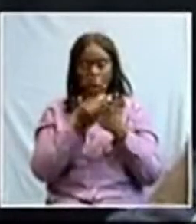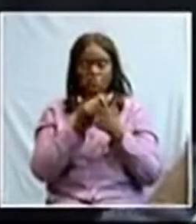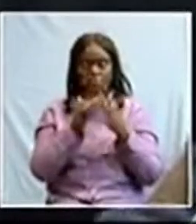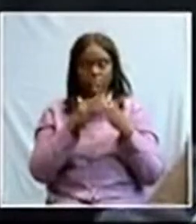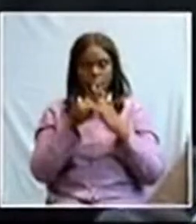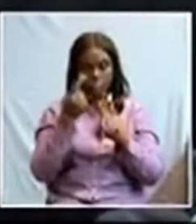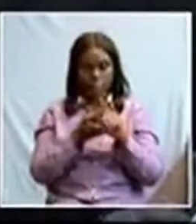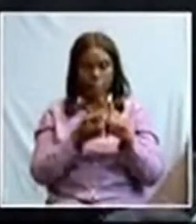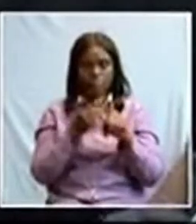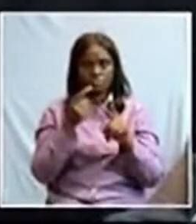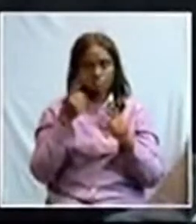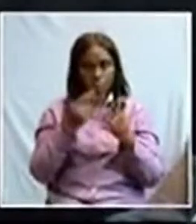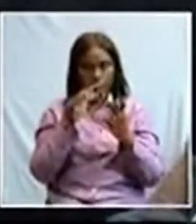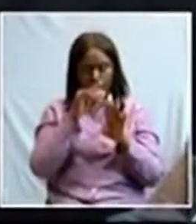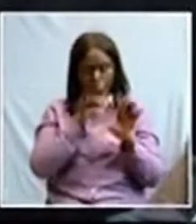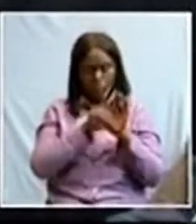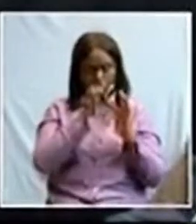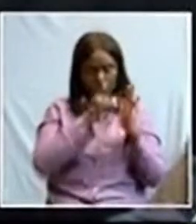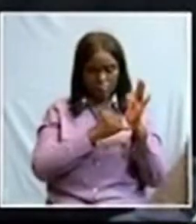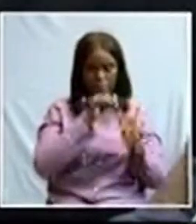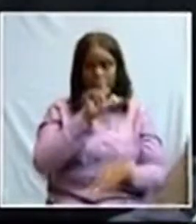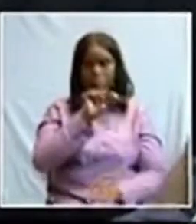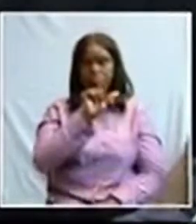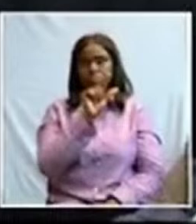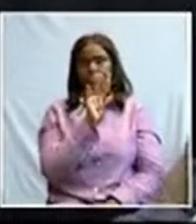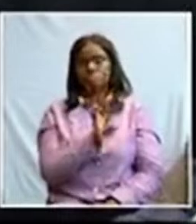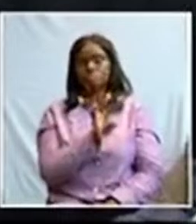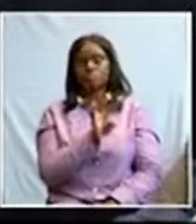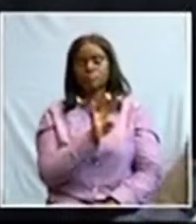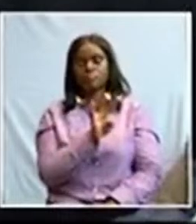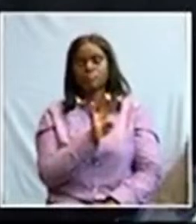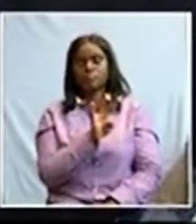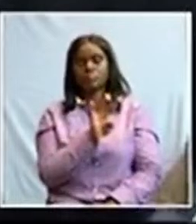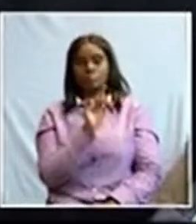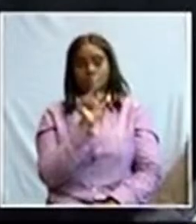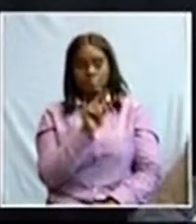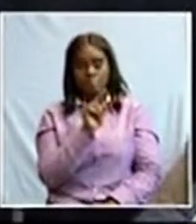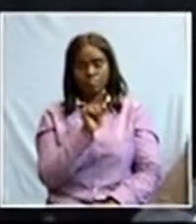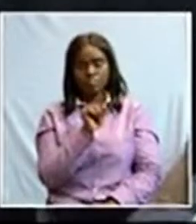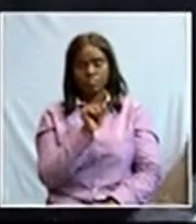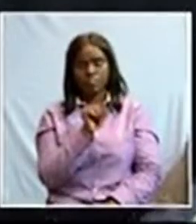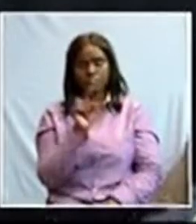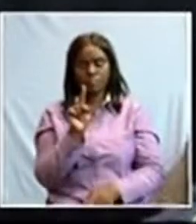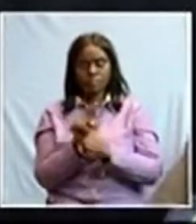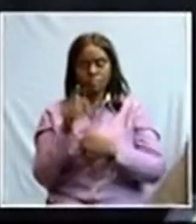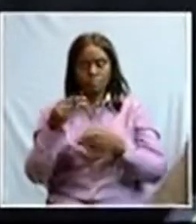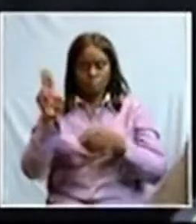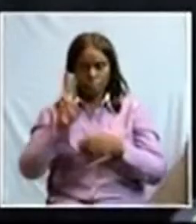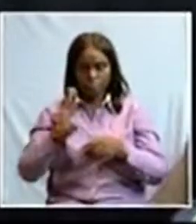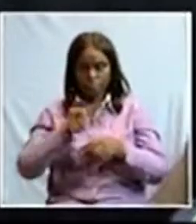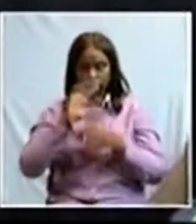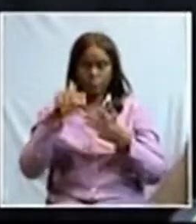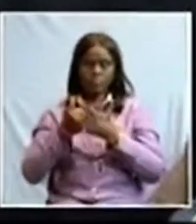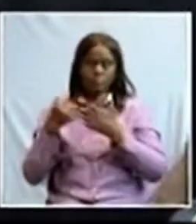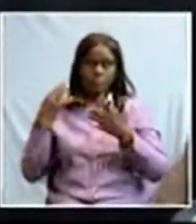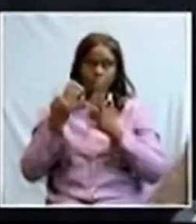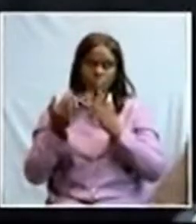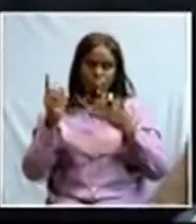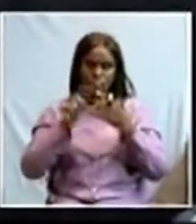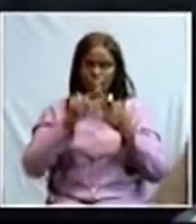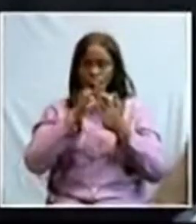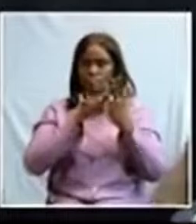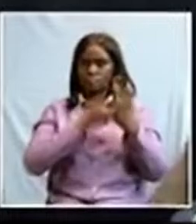starts in January 2024, and you are spending all the way up to